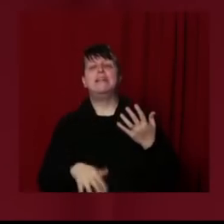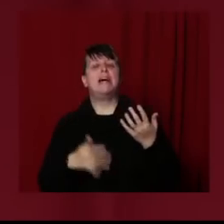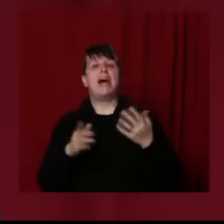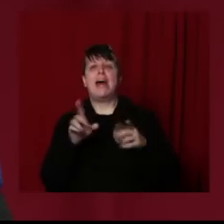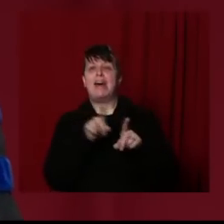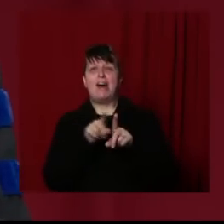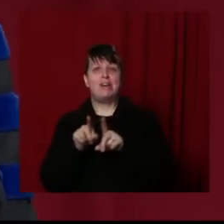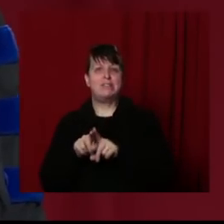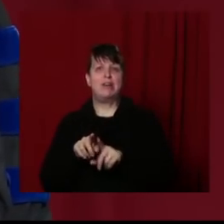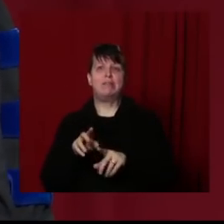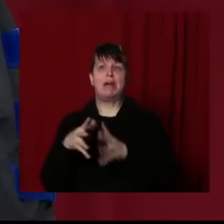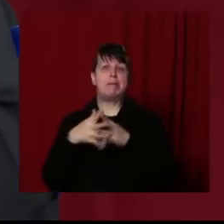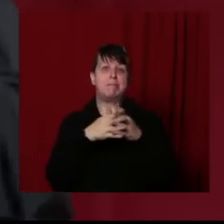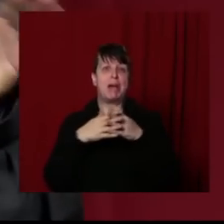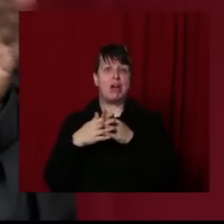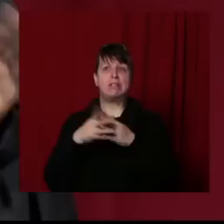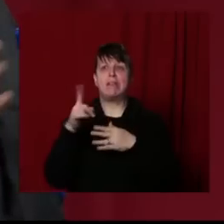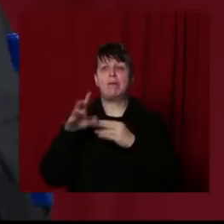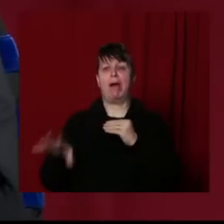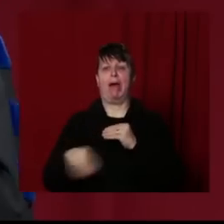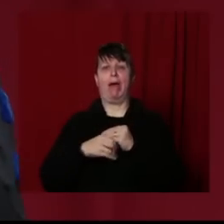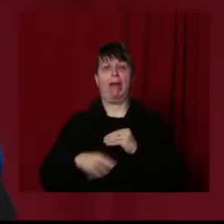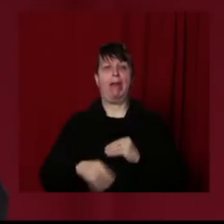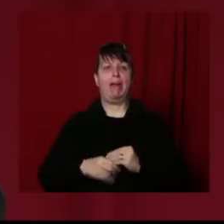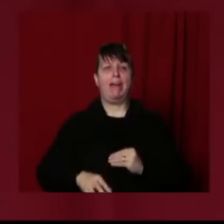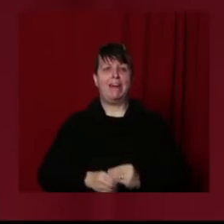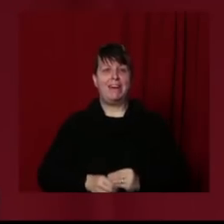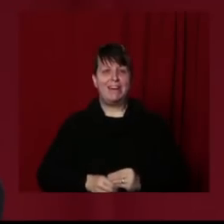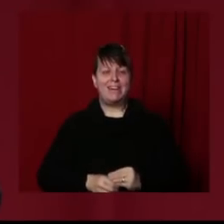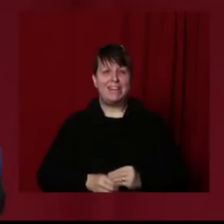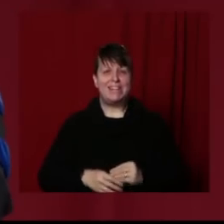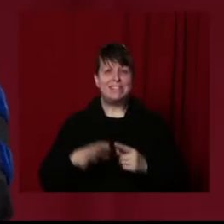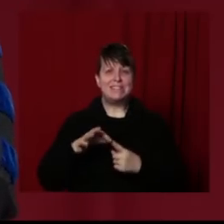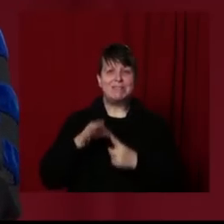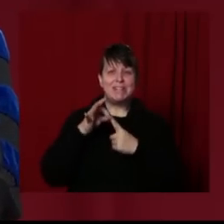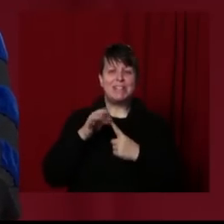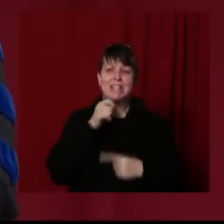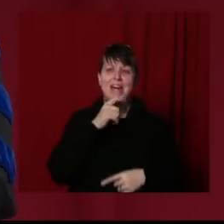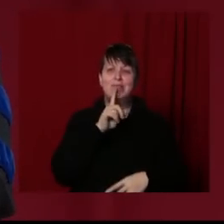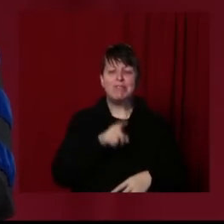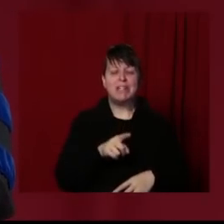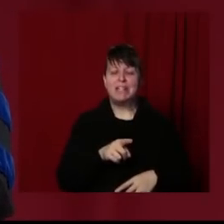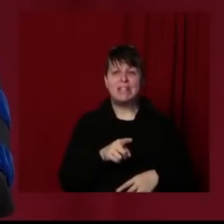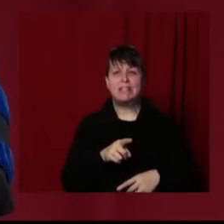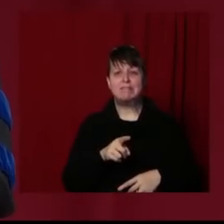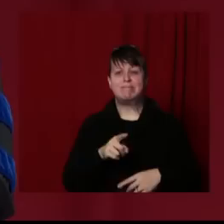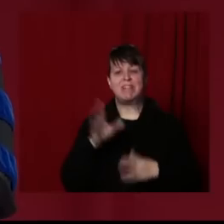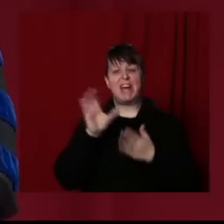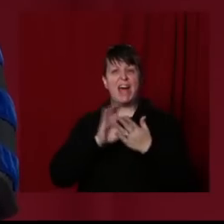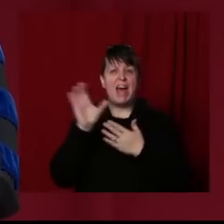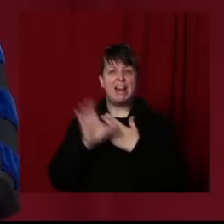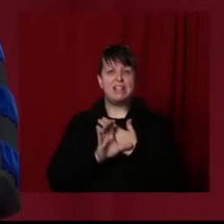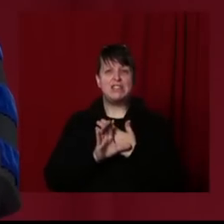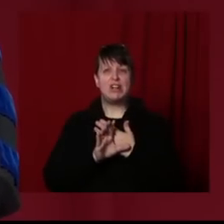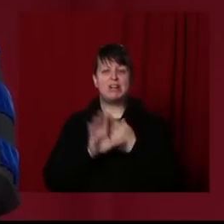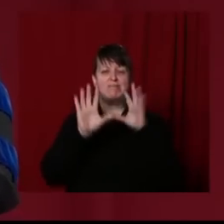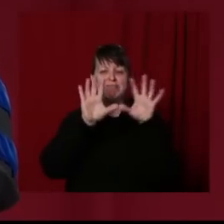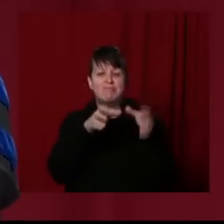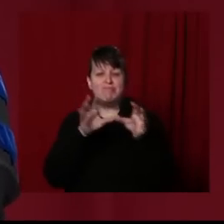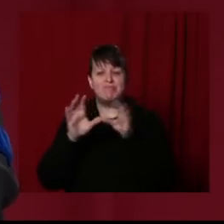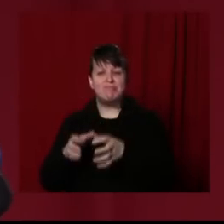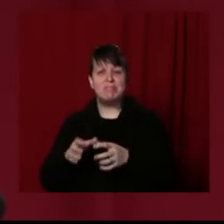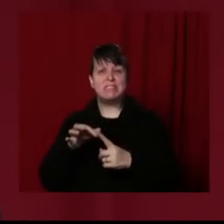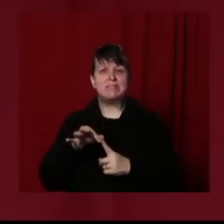to Americans to add special occasions that are not necessarily calendar categorized as